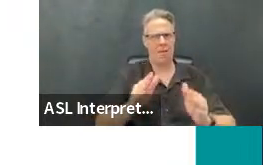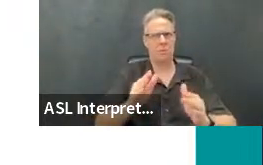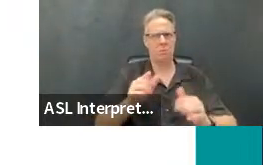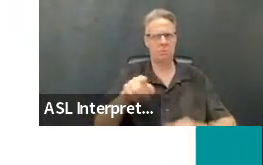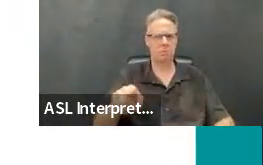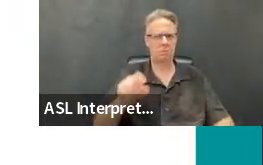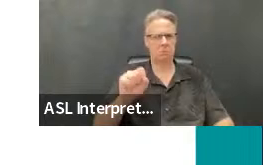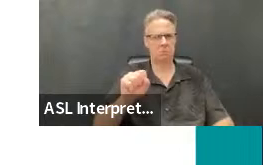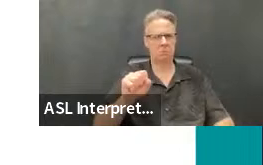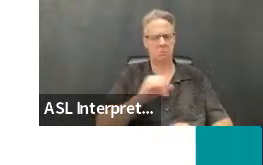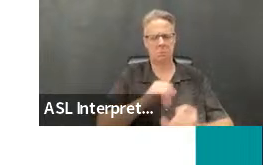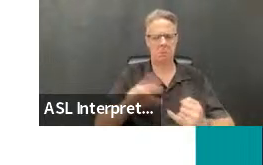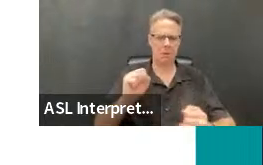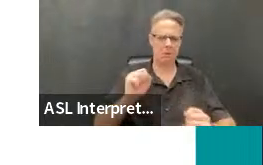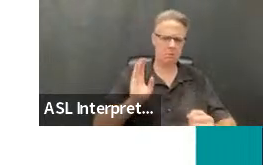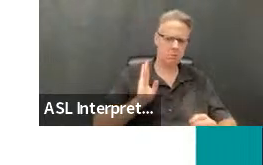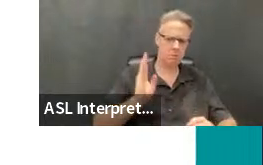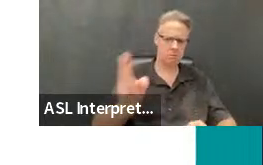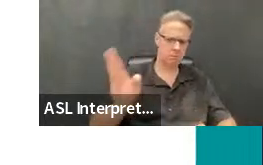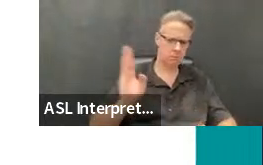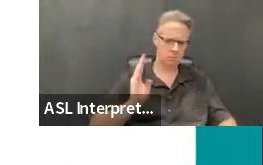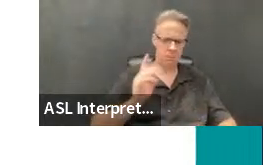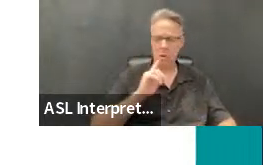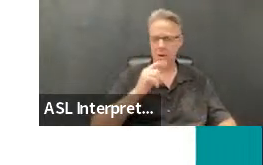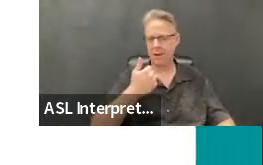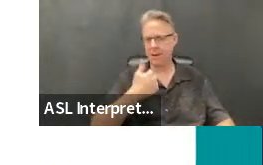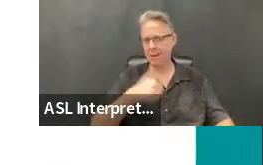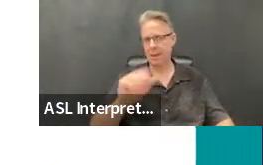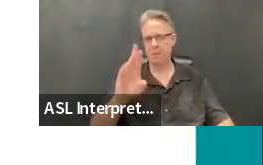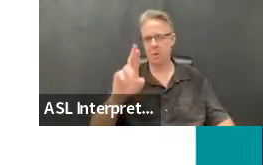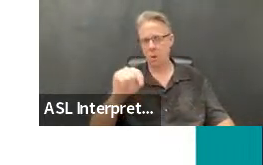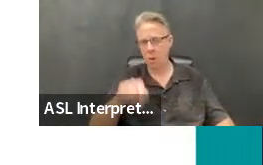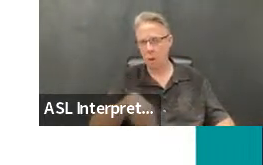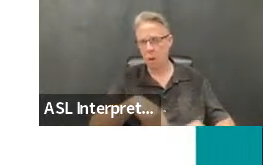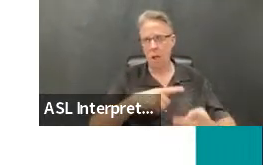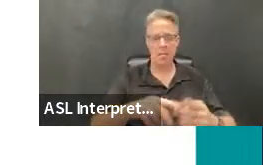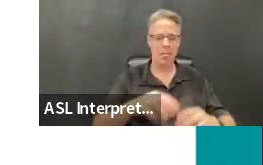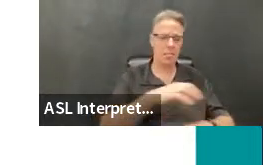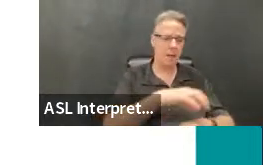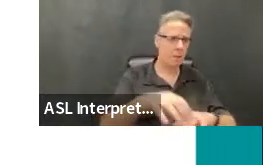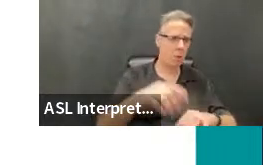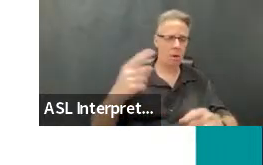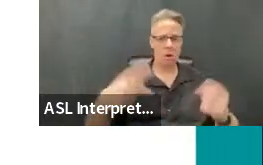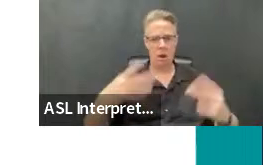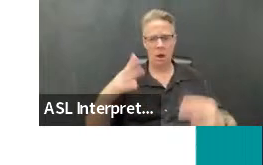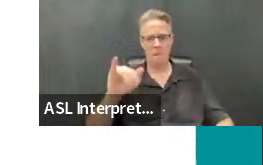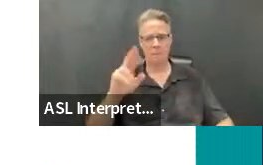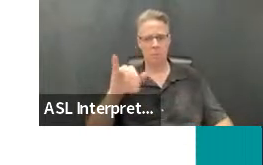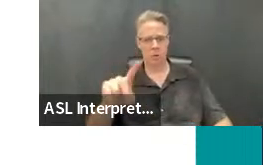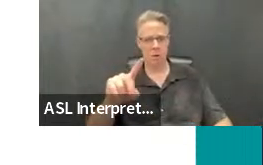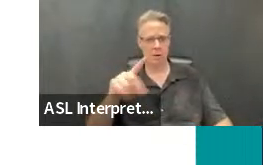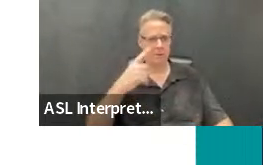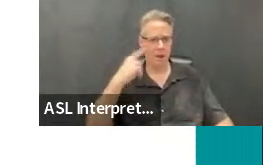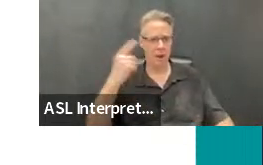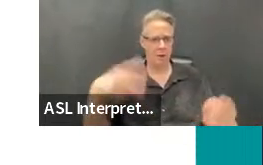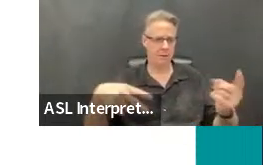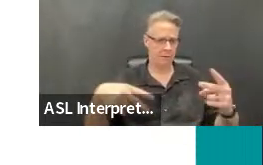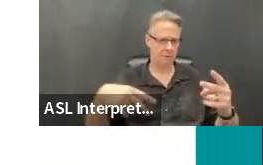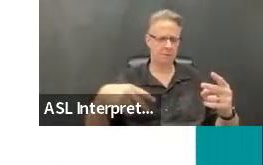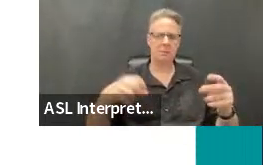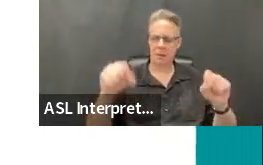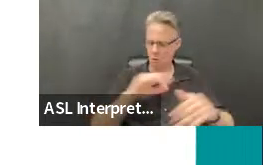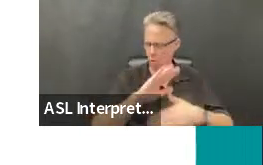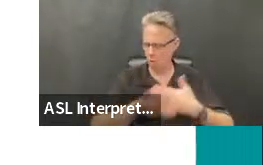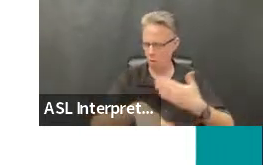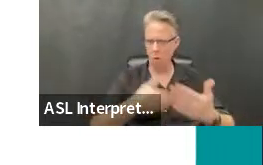accommodate the bus on shoulder. So any light rail option, any BRT option, including that hybrid BRT and LRT option,